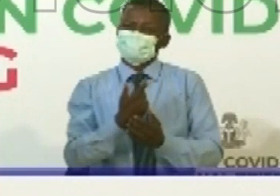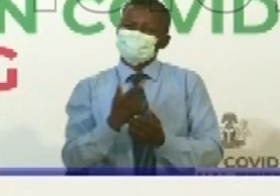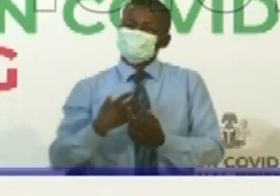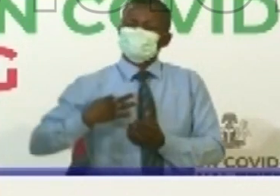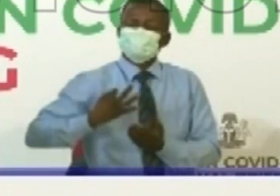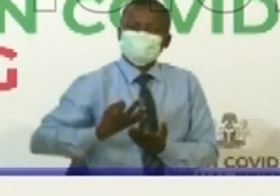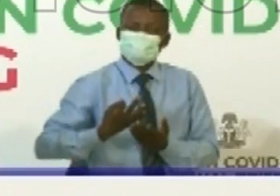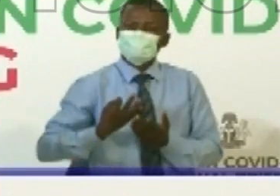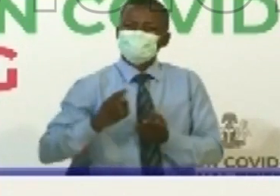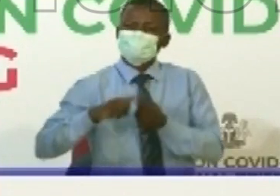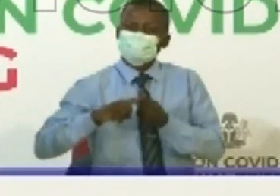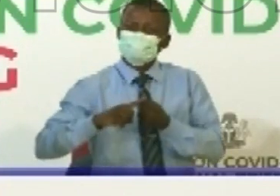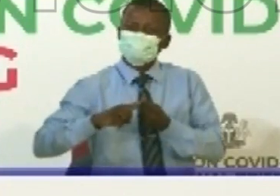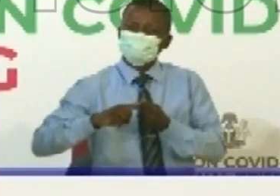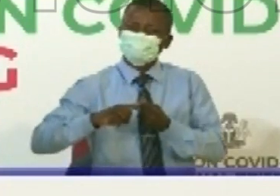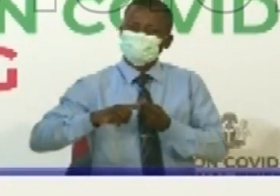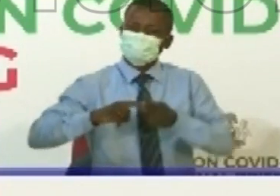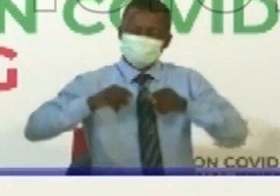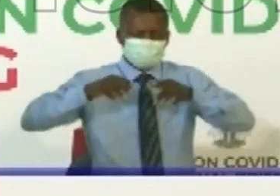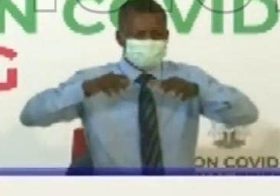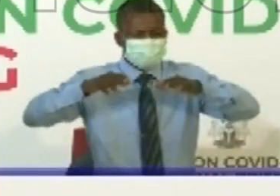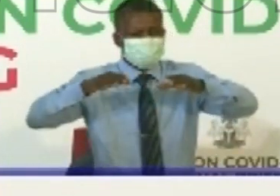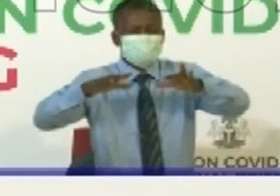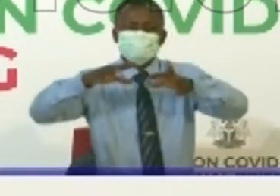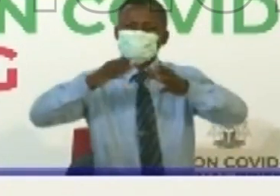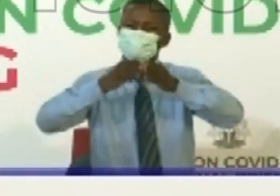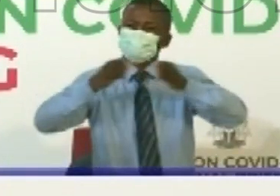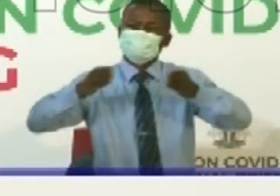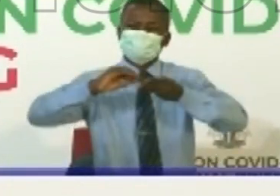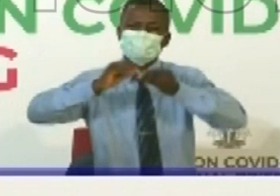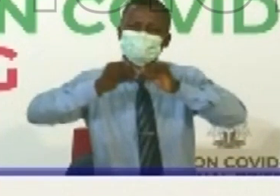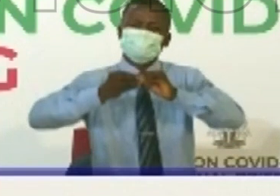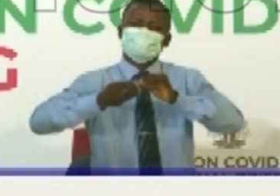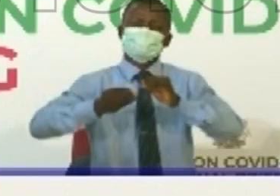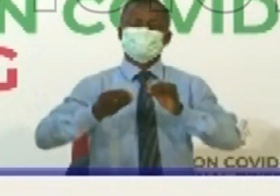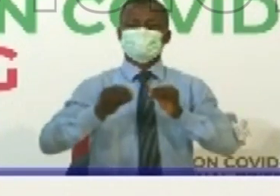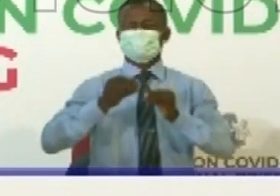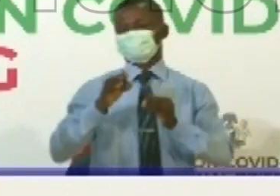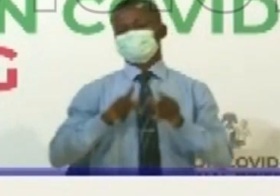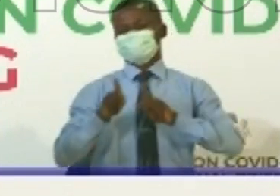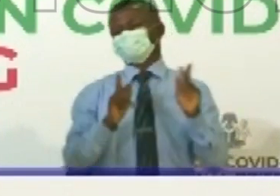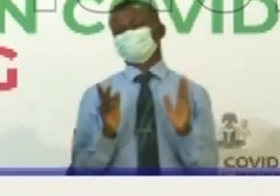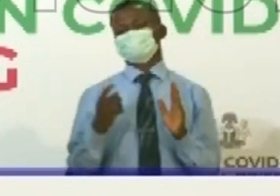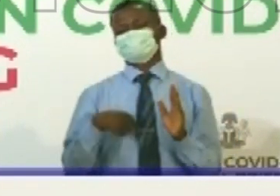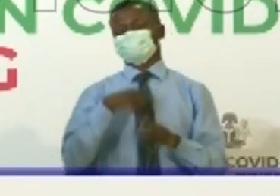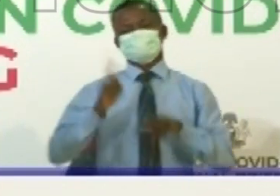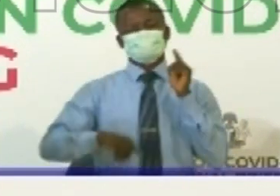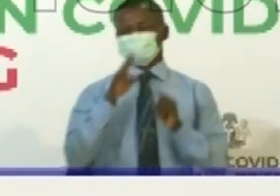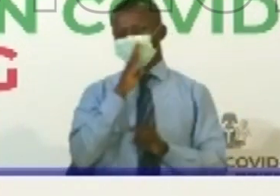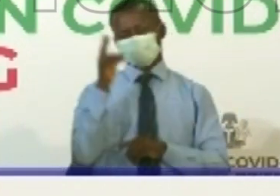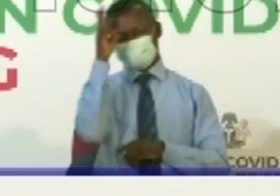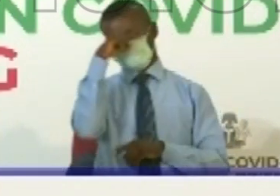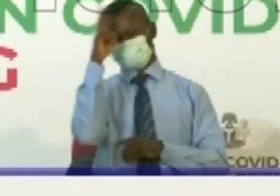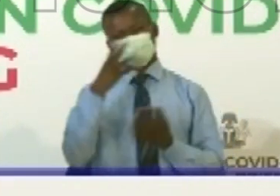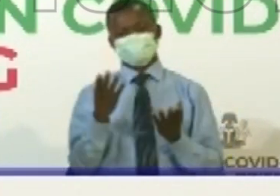apply them to a large number of people. So you cannot afford to take chances. So you need to check and